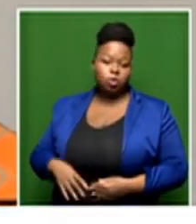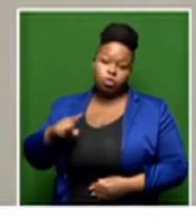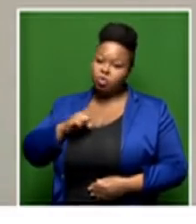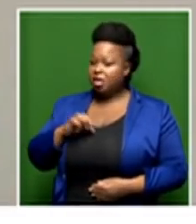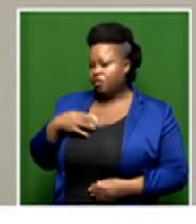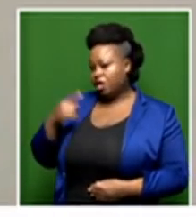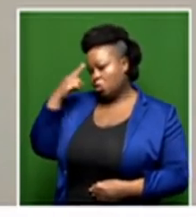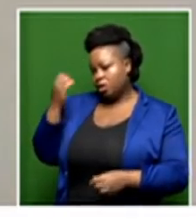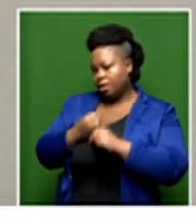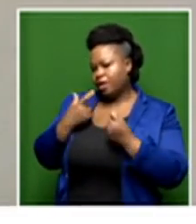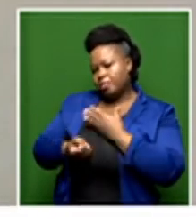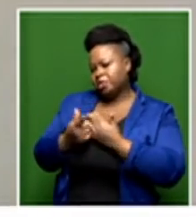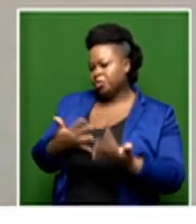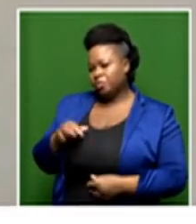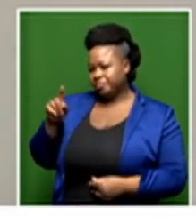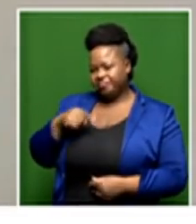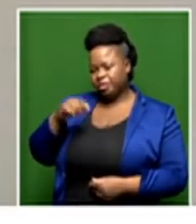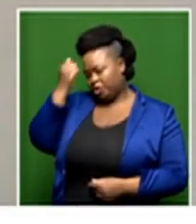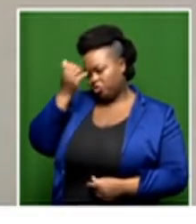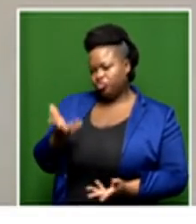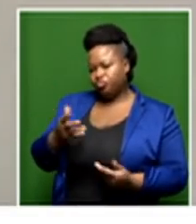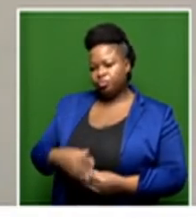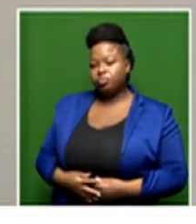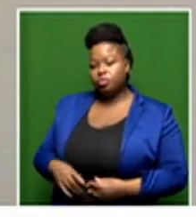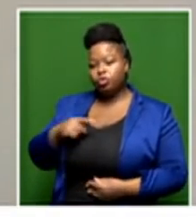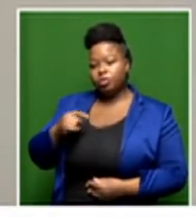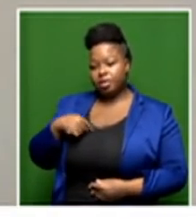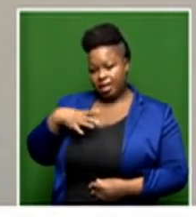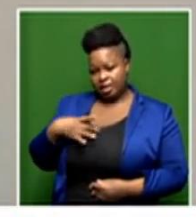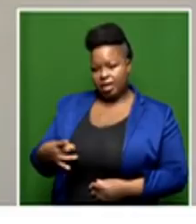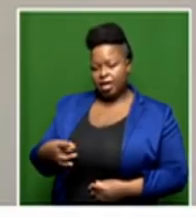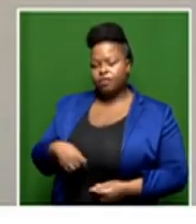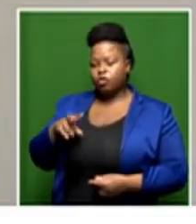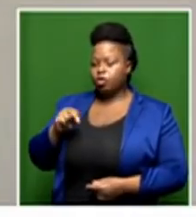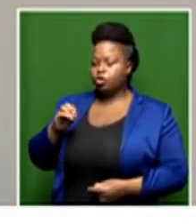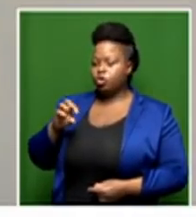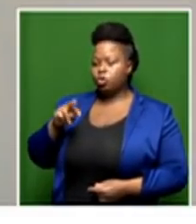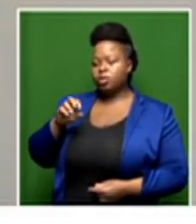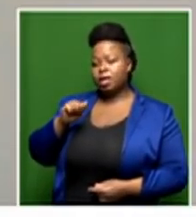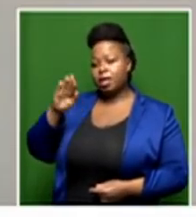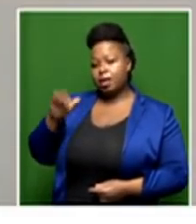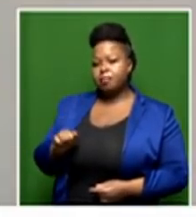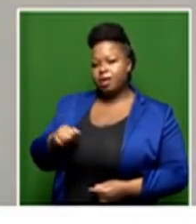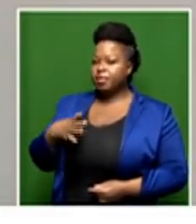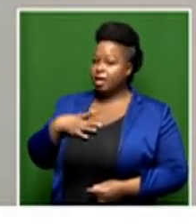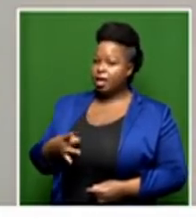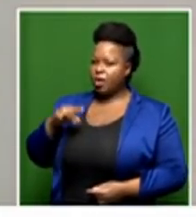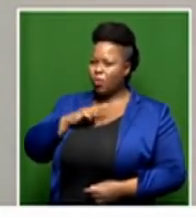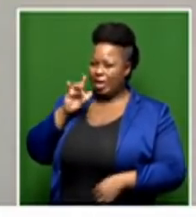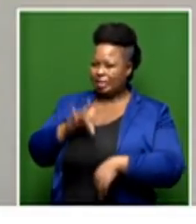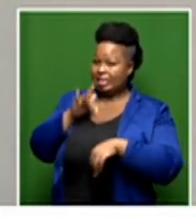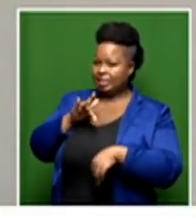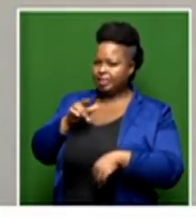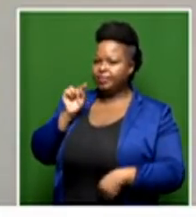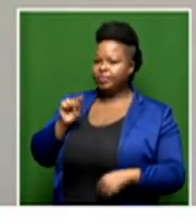if they thought it wasn't. What I like about the messaging from Ongama is both the